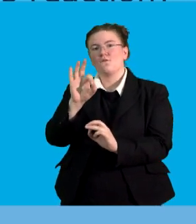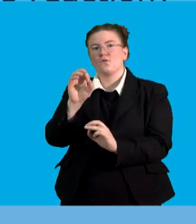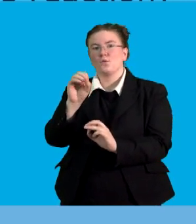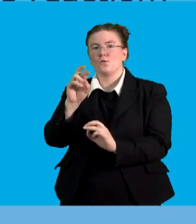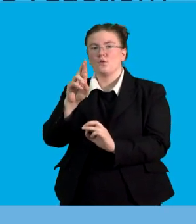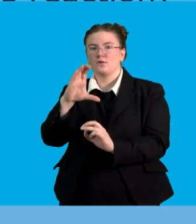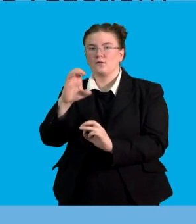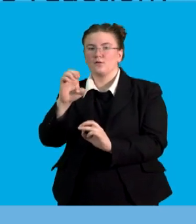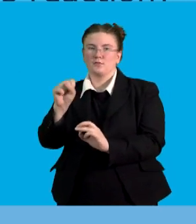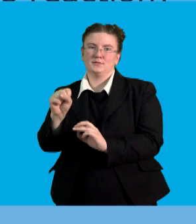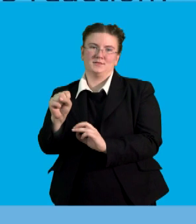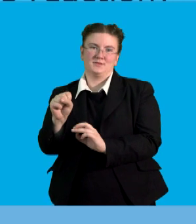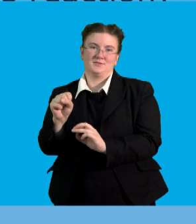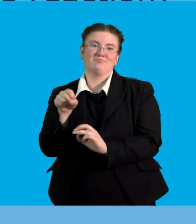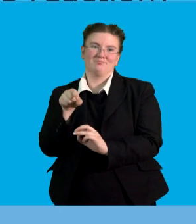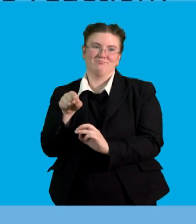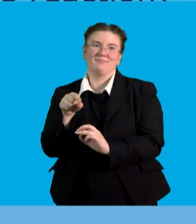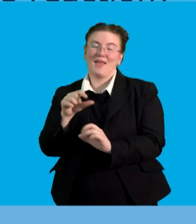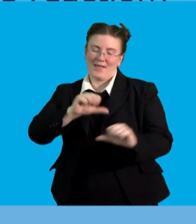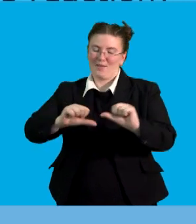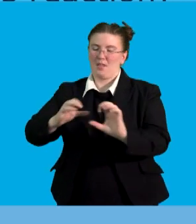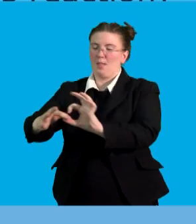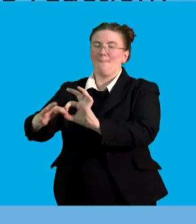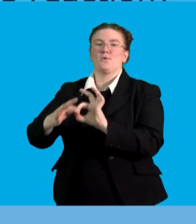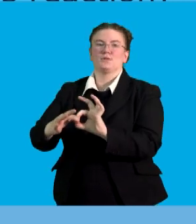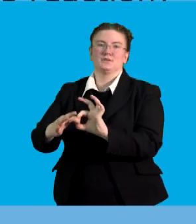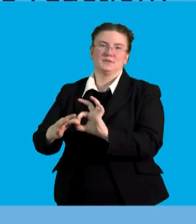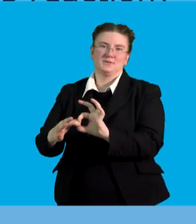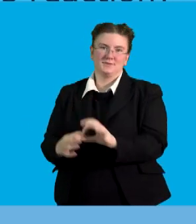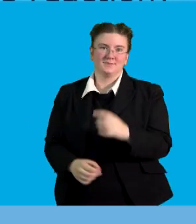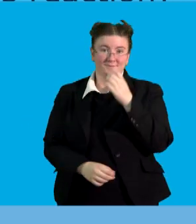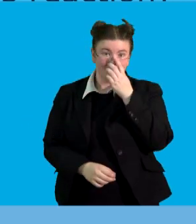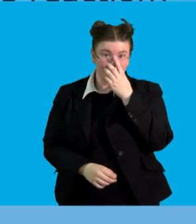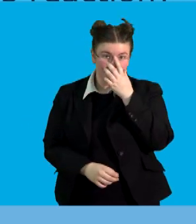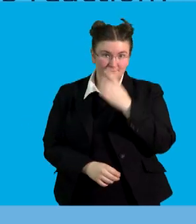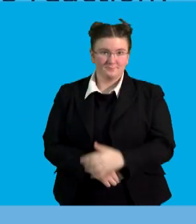by chemical bonds, which are your attractive forces.